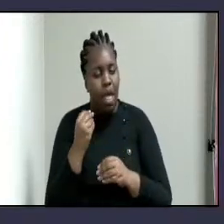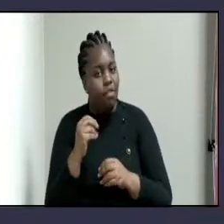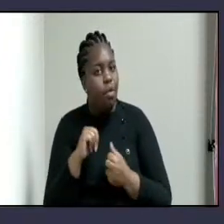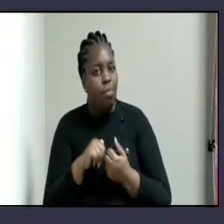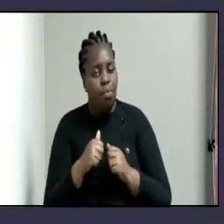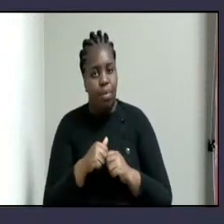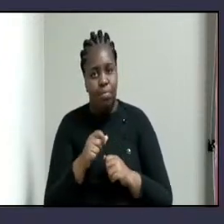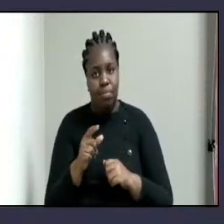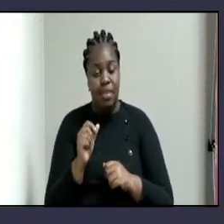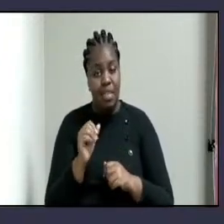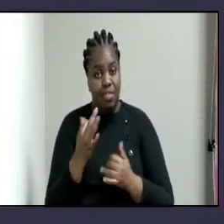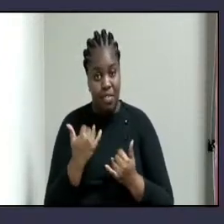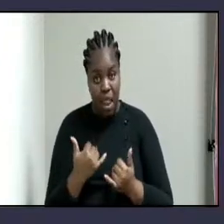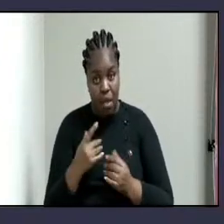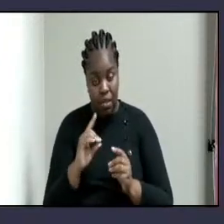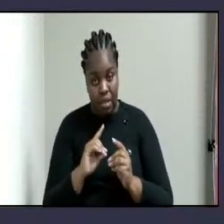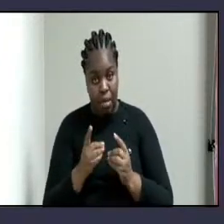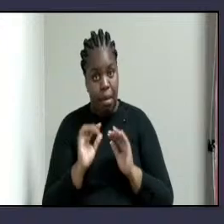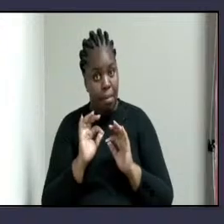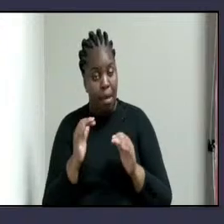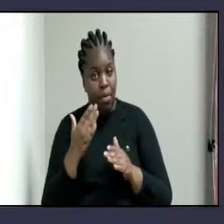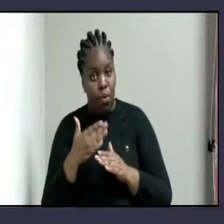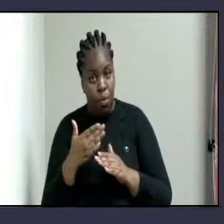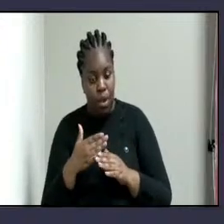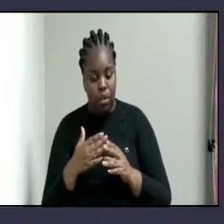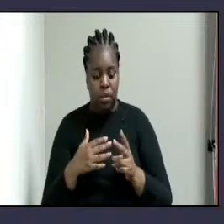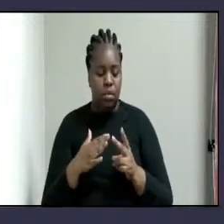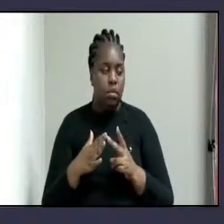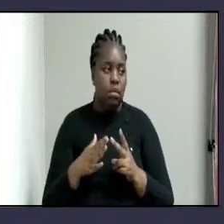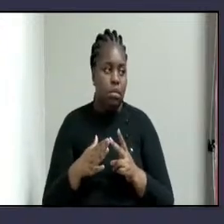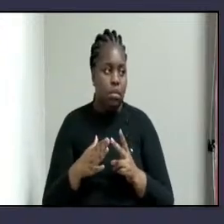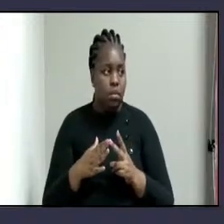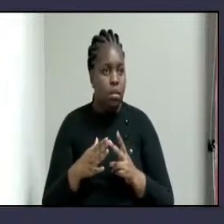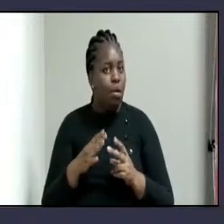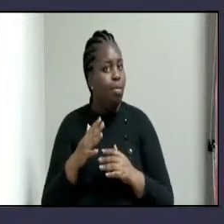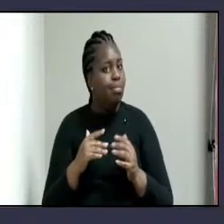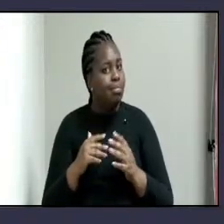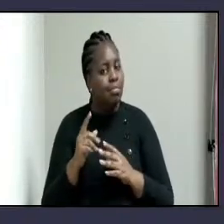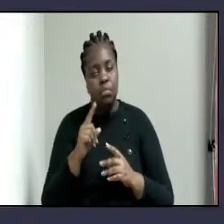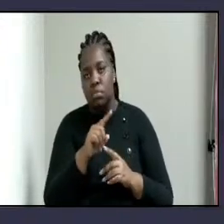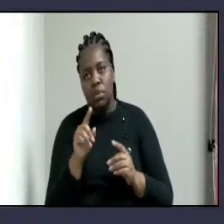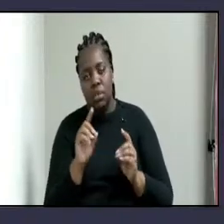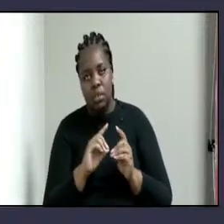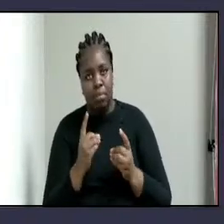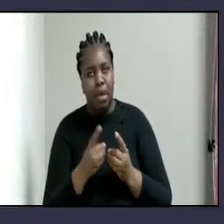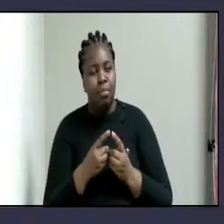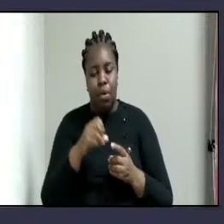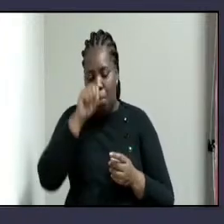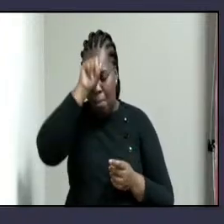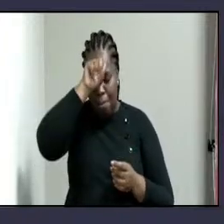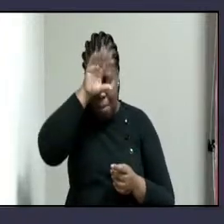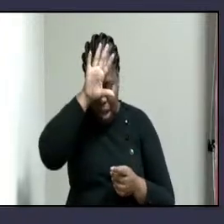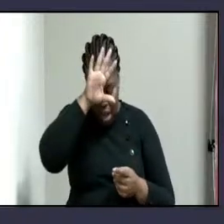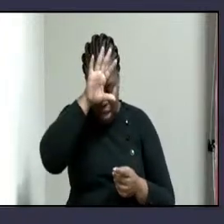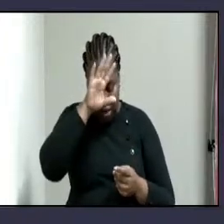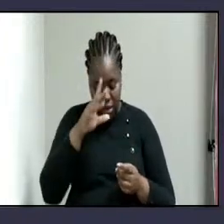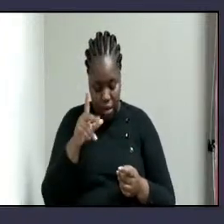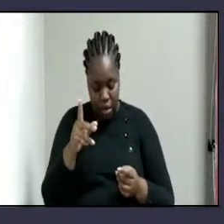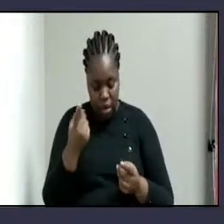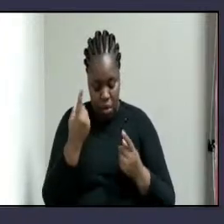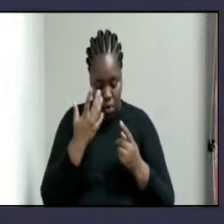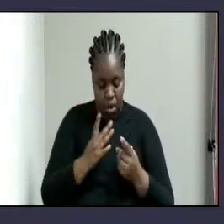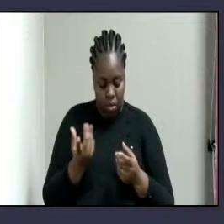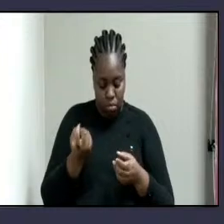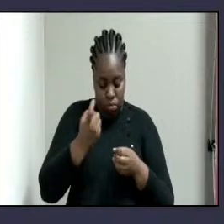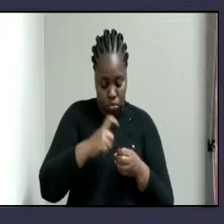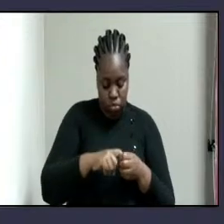problematic. So if, for instance, the Department of Public Works, the Department of that, or whatsoever Department of Mines comes to the fore, or to the party